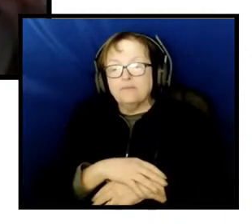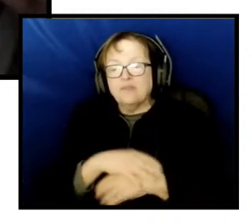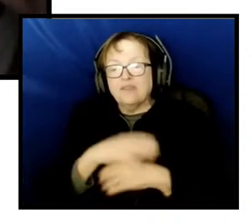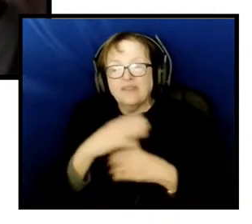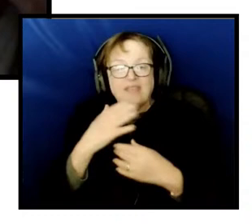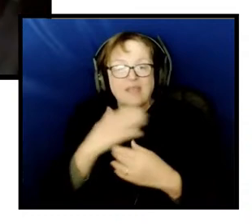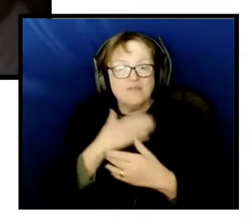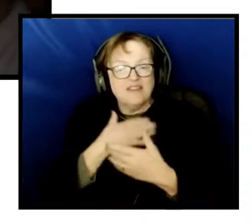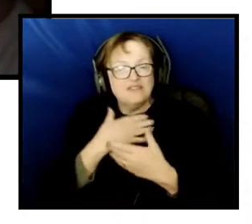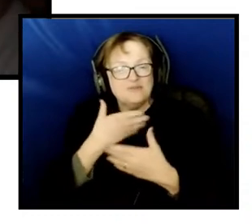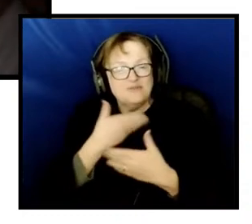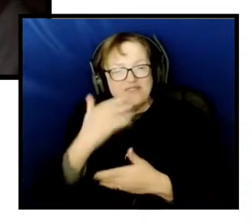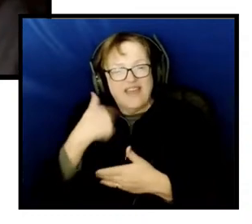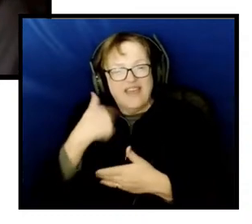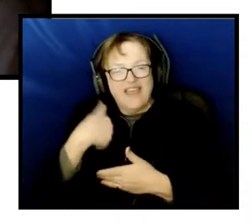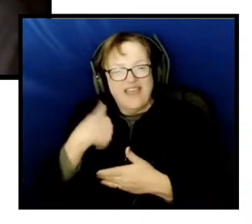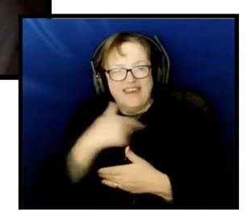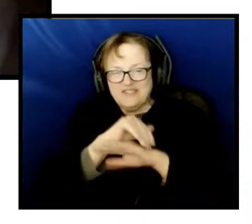our project tonight.